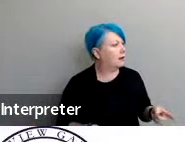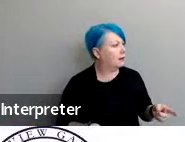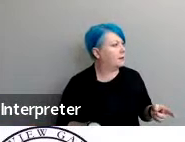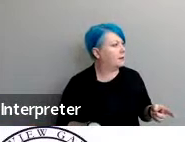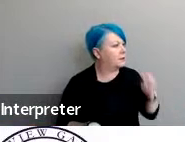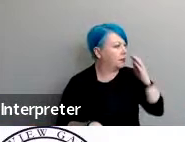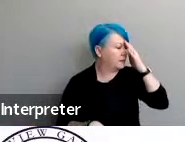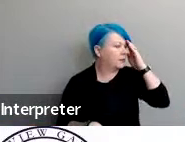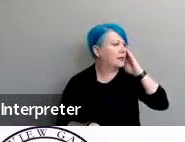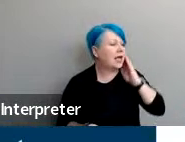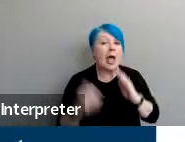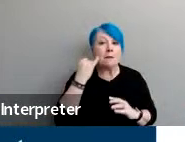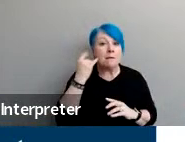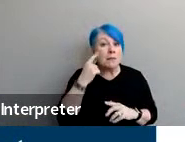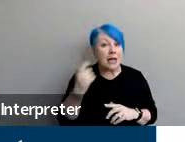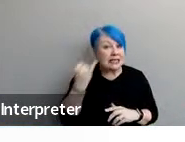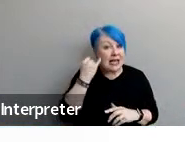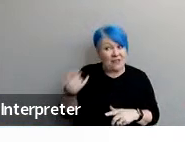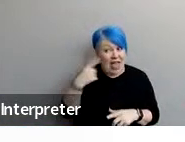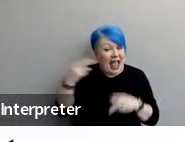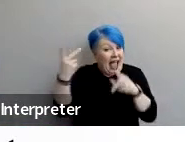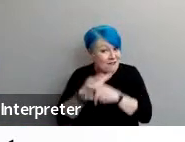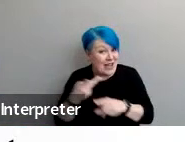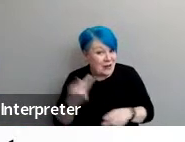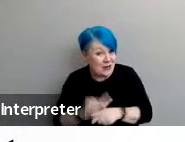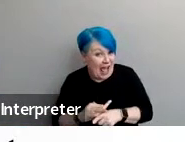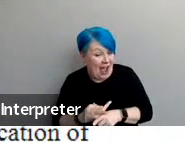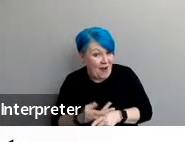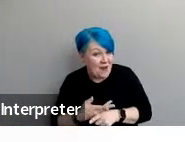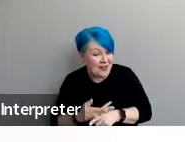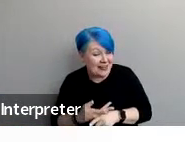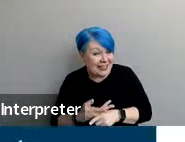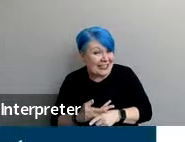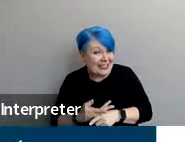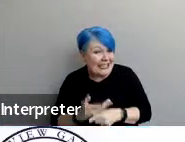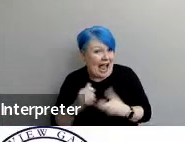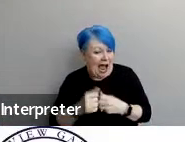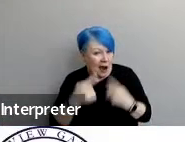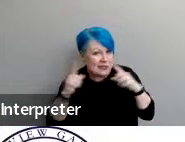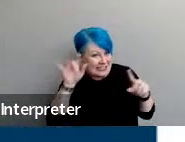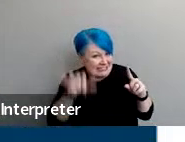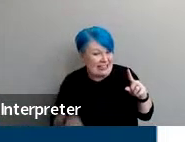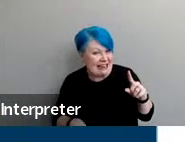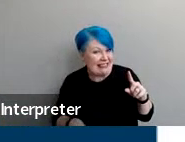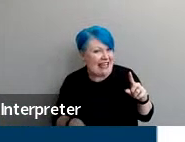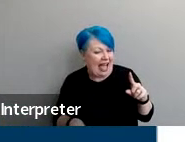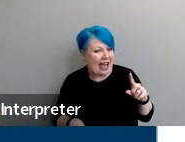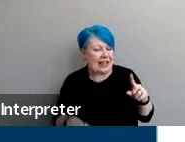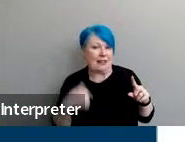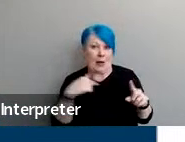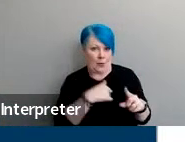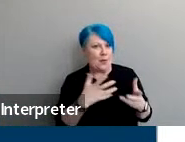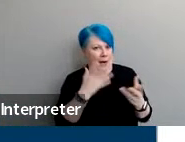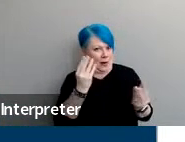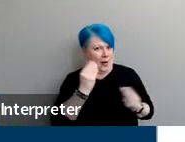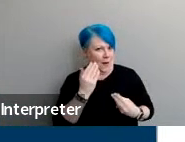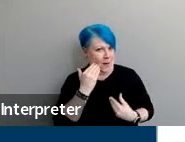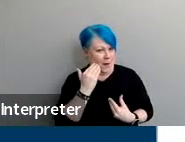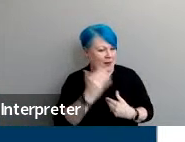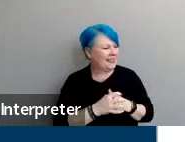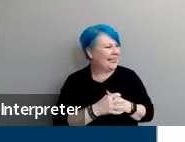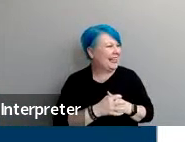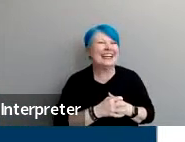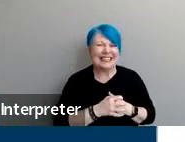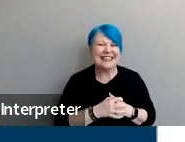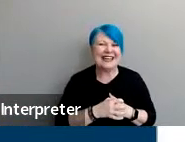I'll respond to that question as well, too. Because if they figured it out, we should find out what they're doing. I can say that Melville